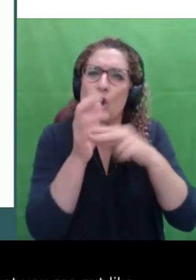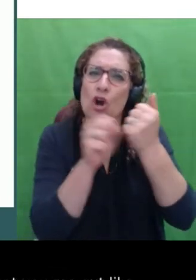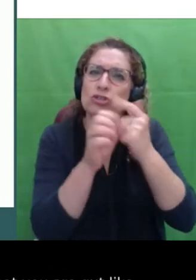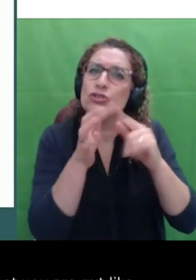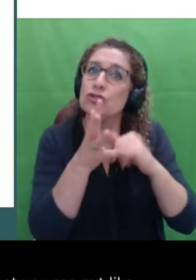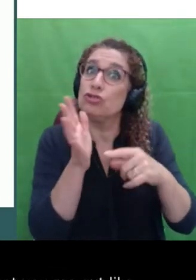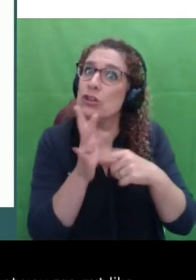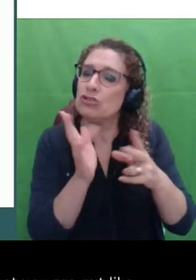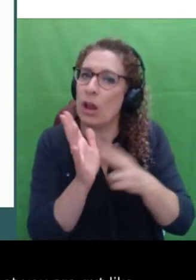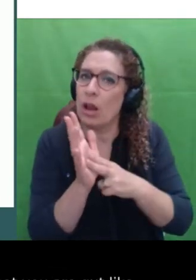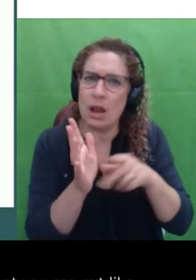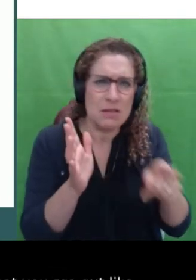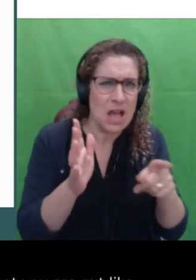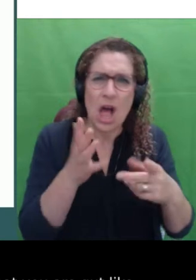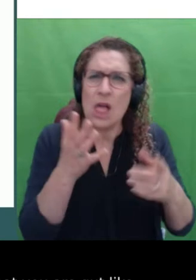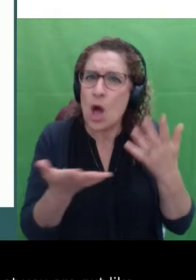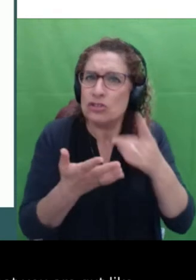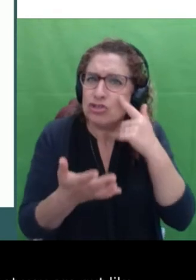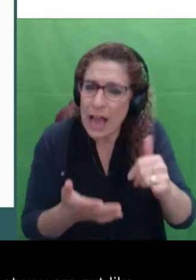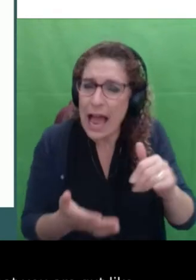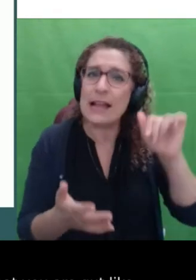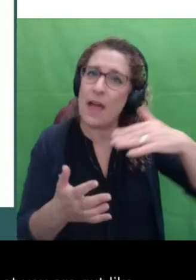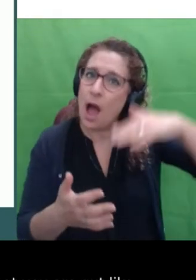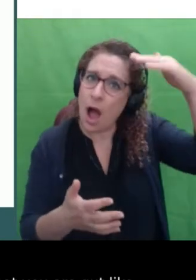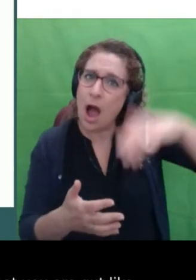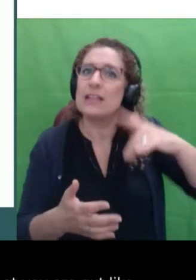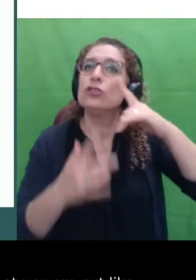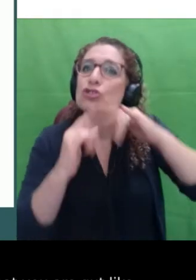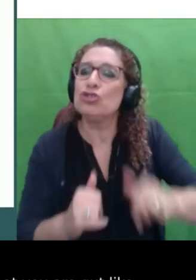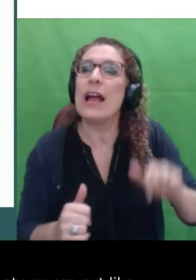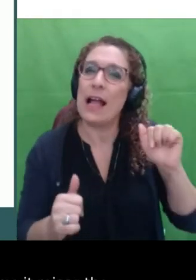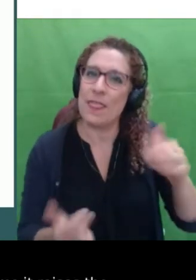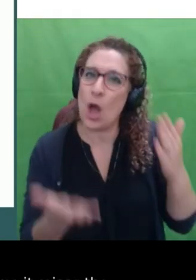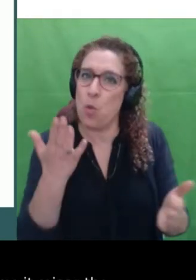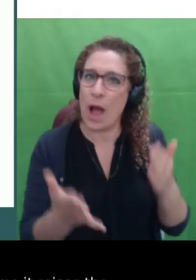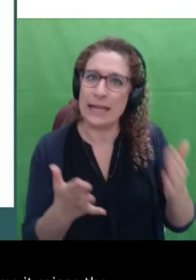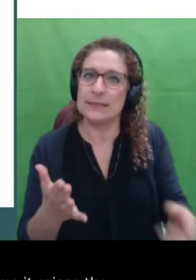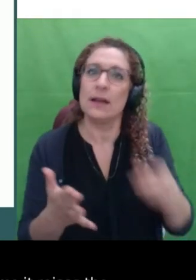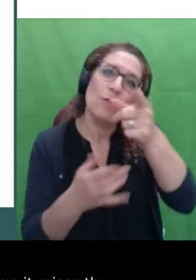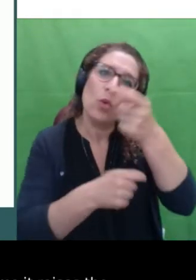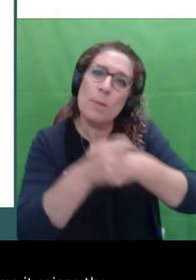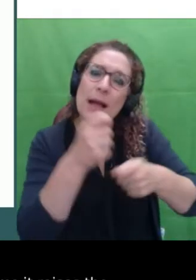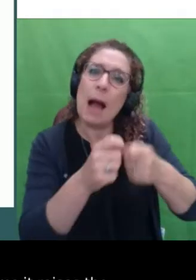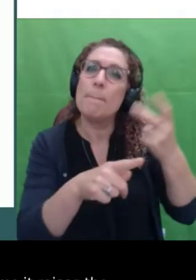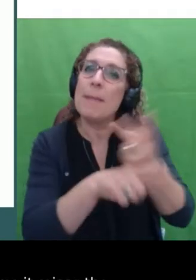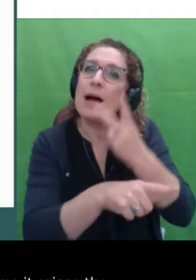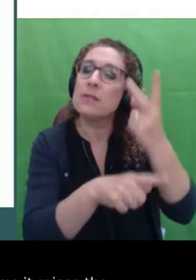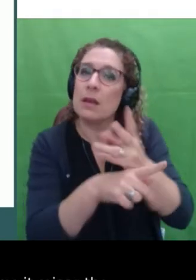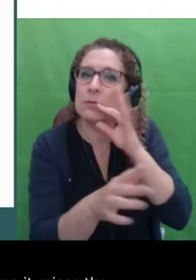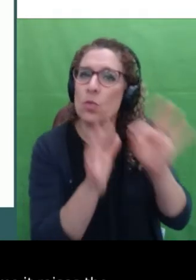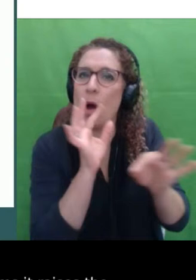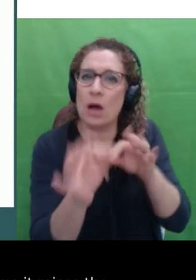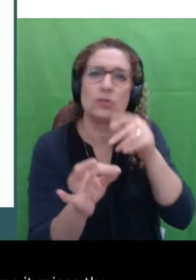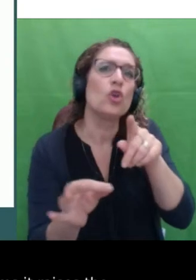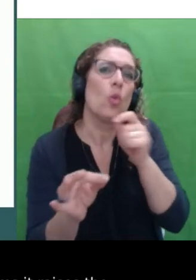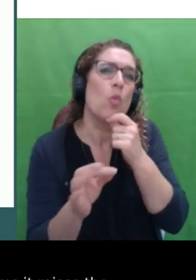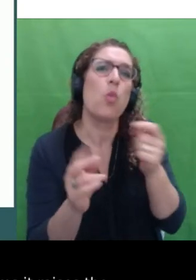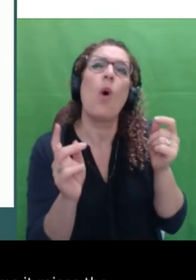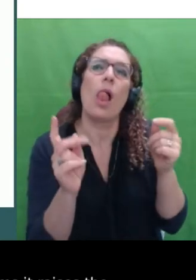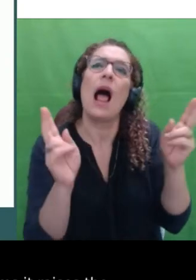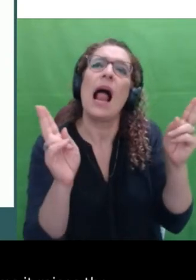non-ige mediated allergy and if you get into the pattern of asking those questions then you're less likely to miss this allergy which is